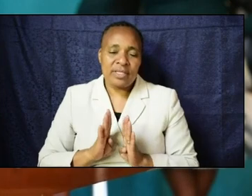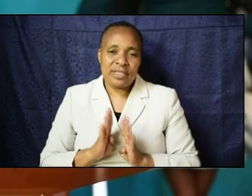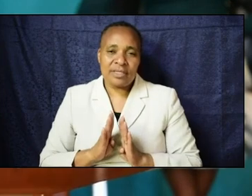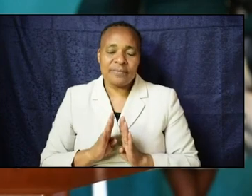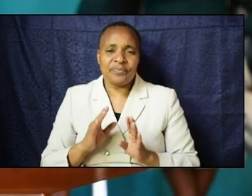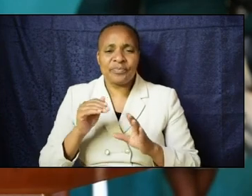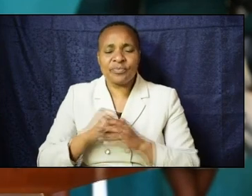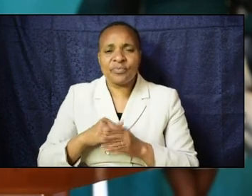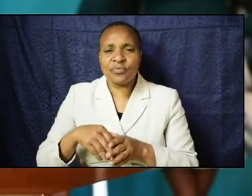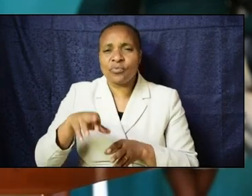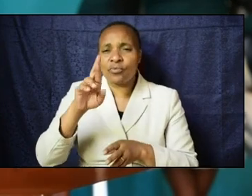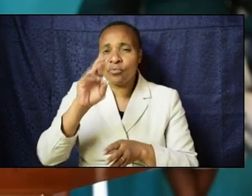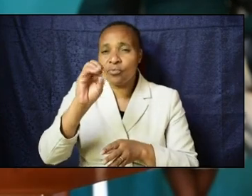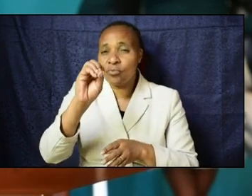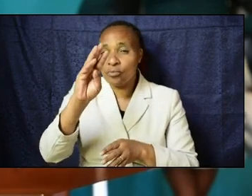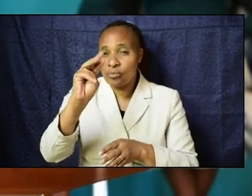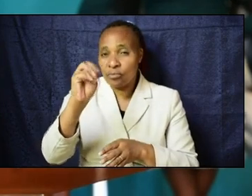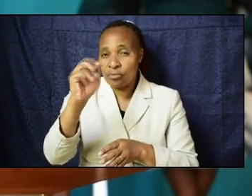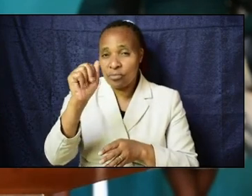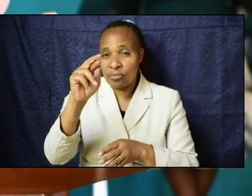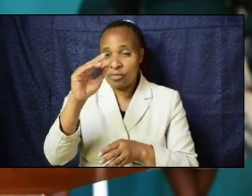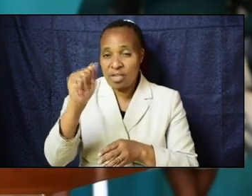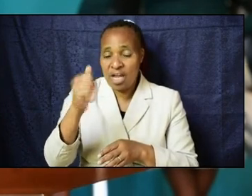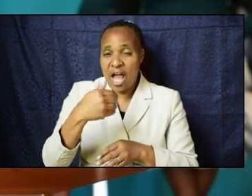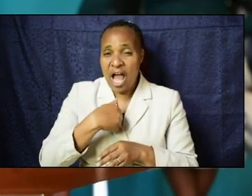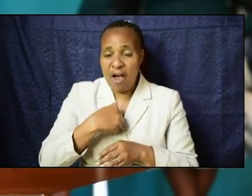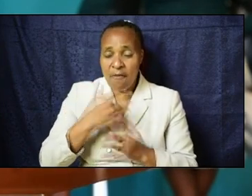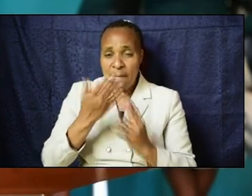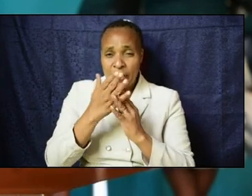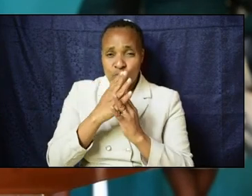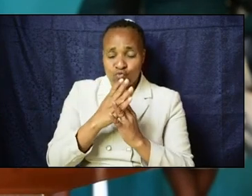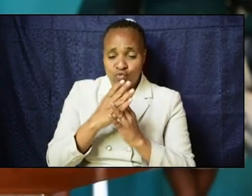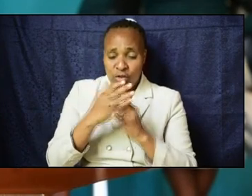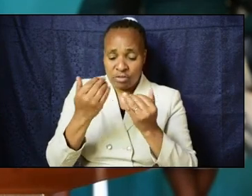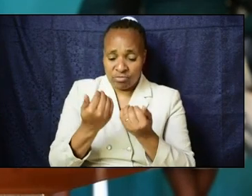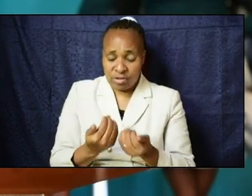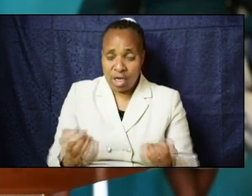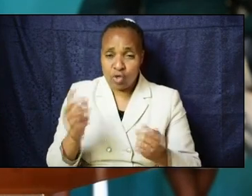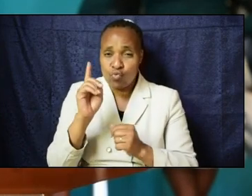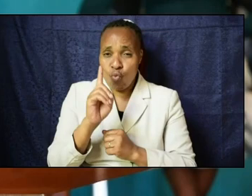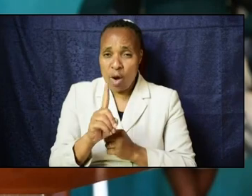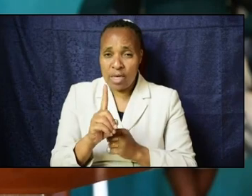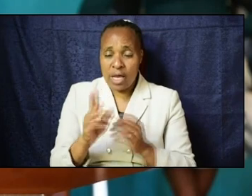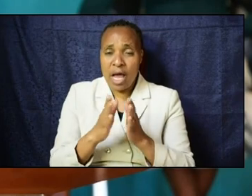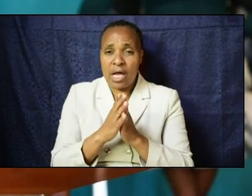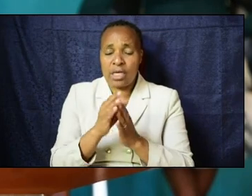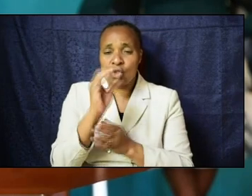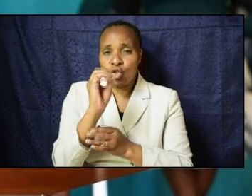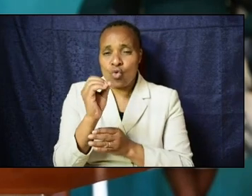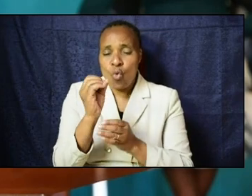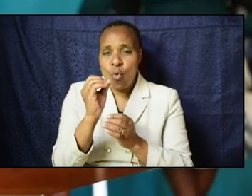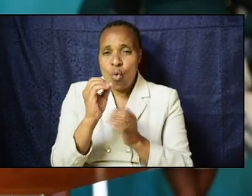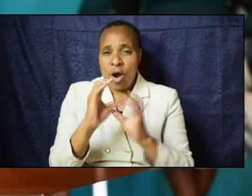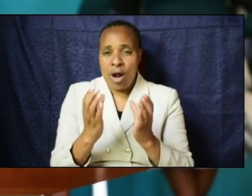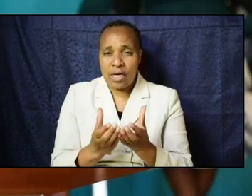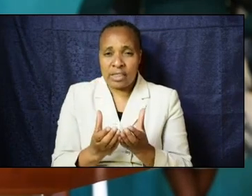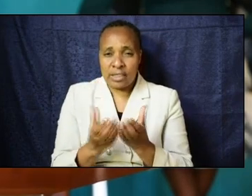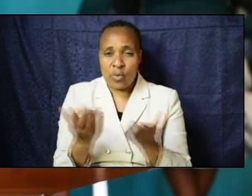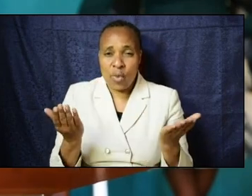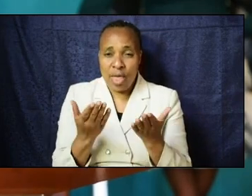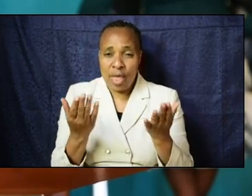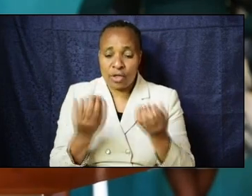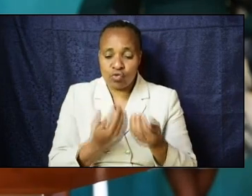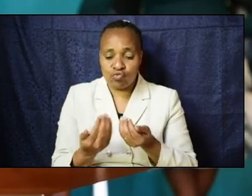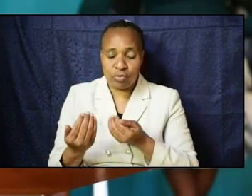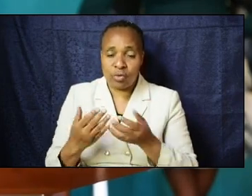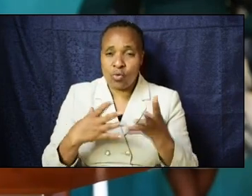In Romania, they have between kindergarten and first grade, they have zero grade, where children go and